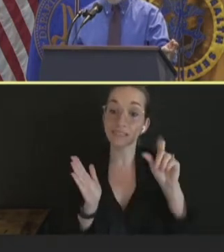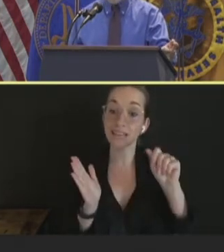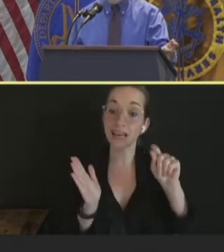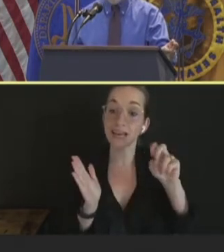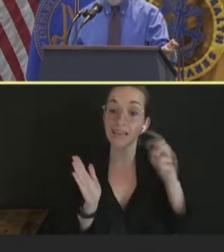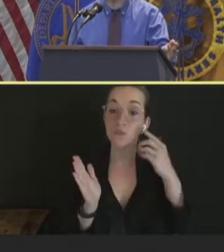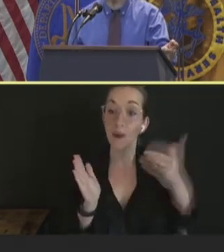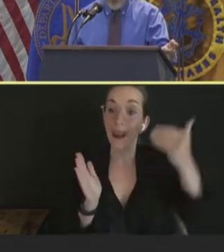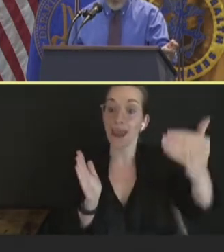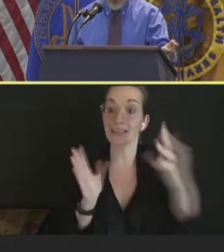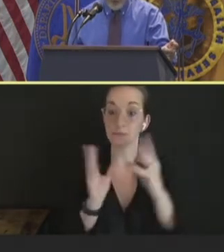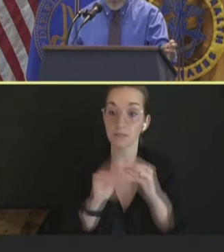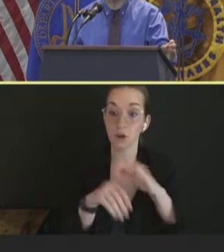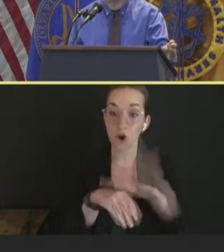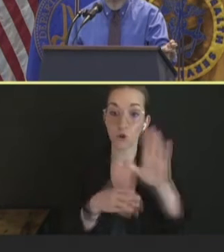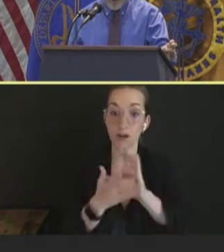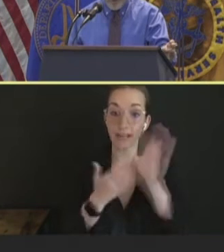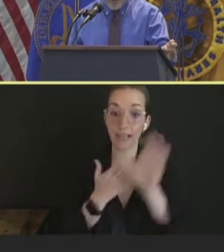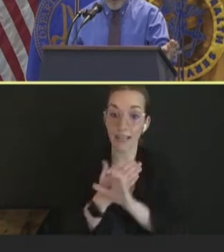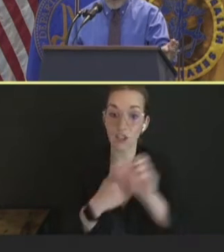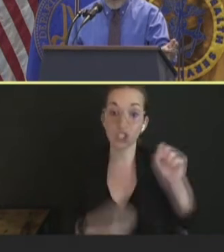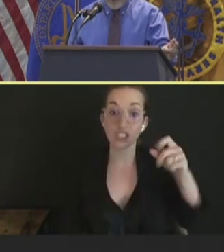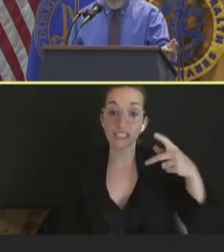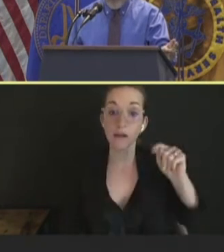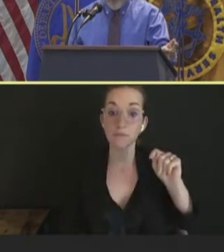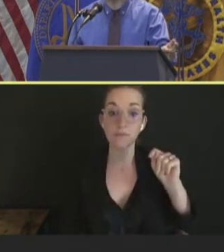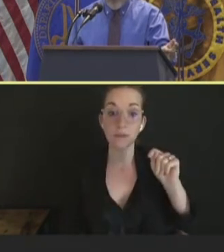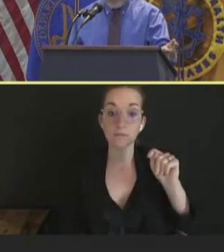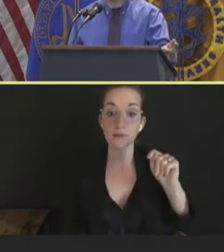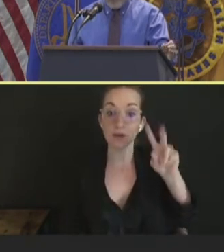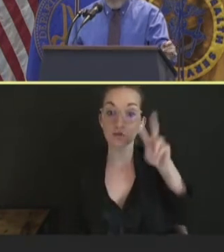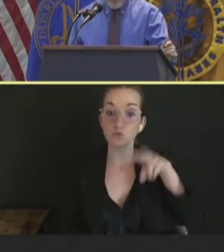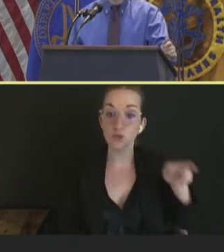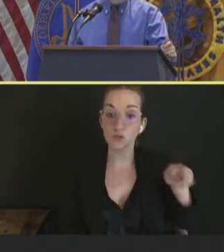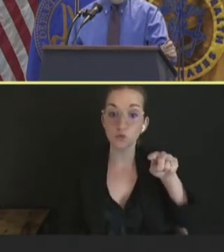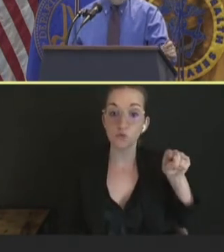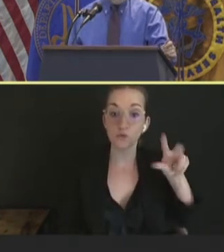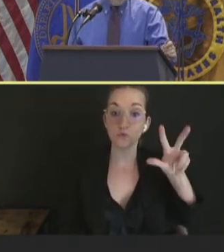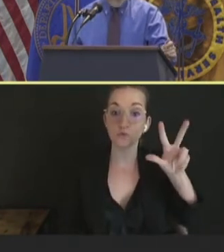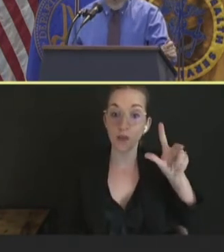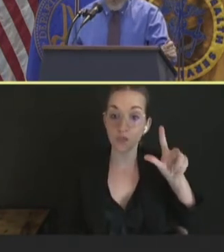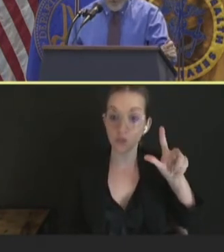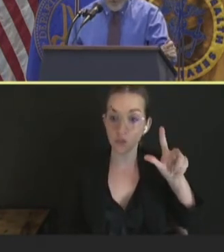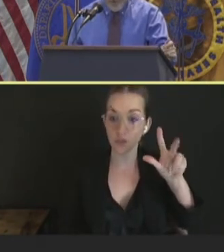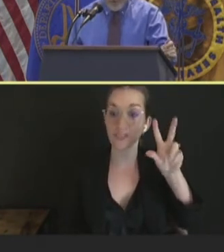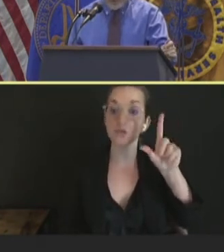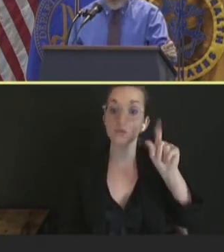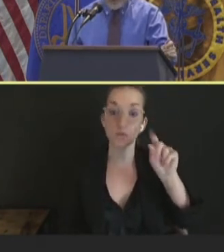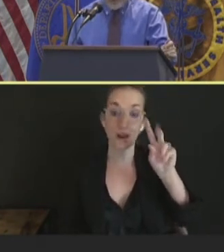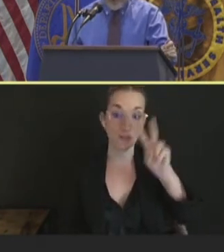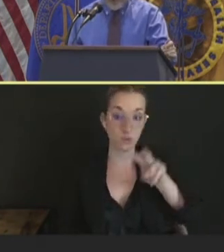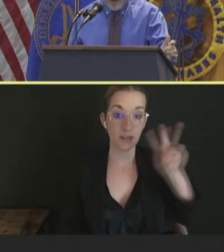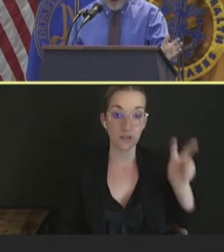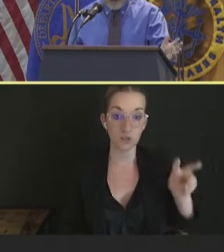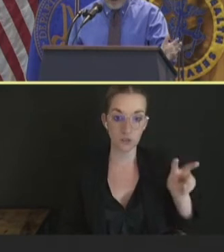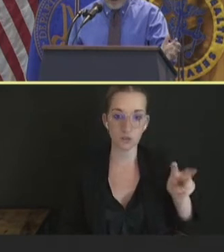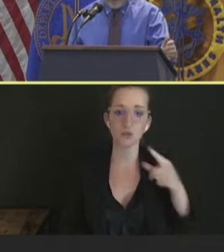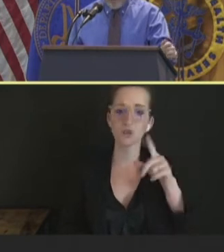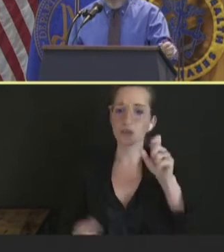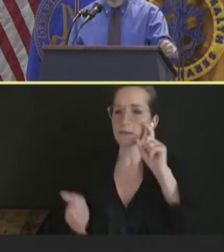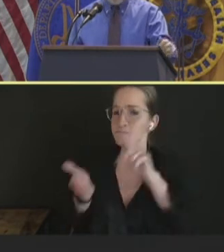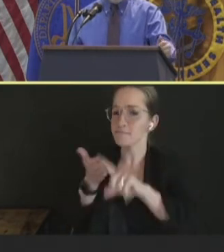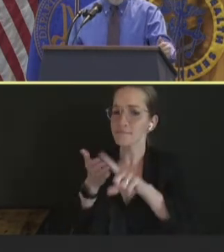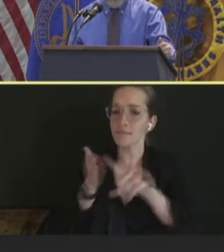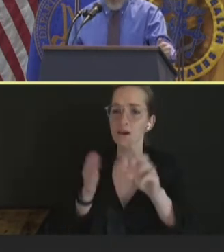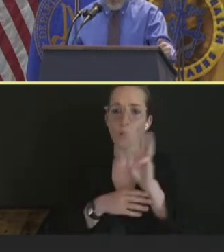to 23rd, 2022. Refer to the NVAC website for final details on these upcoming meetings. At this time,